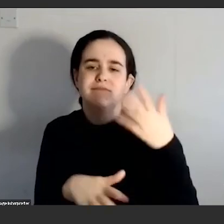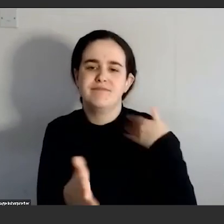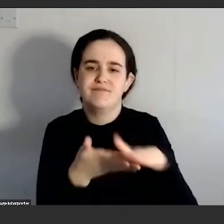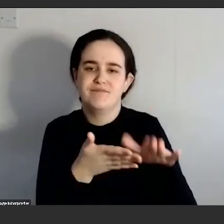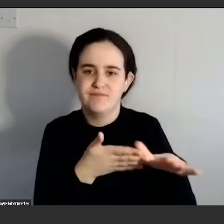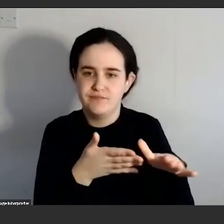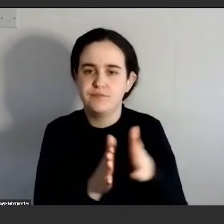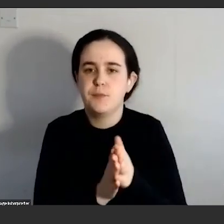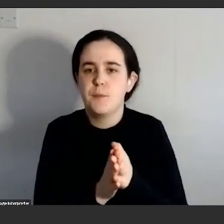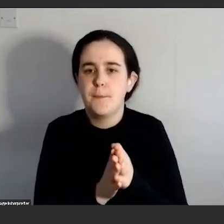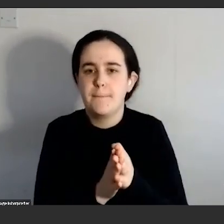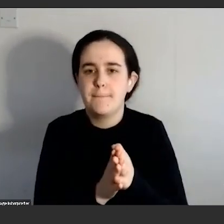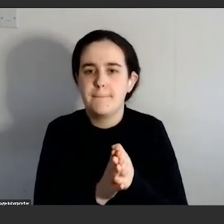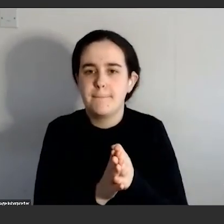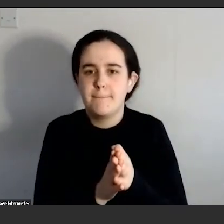Children which have,